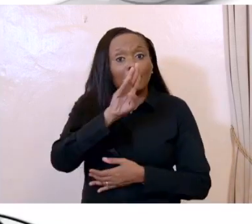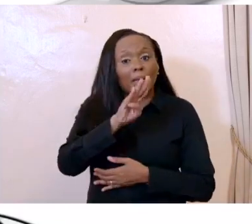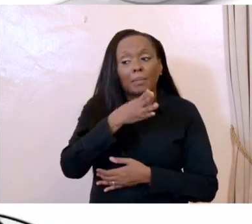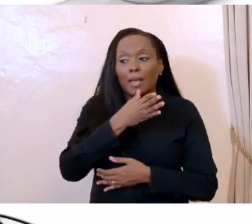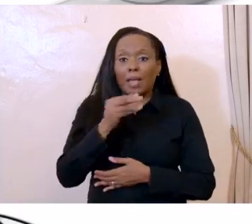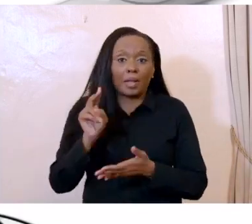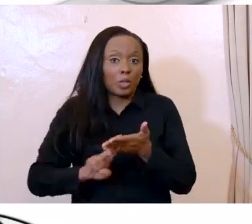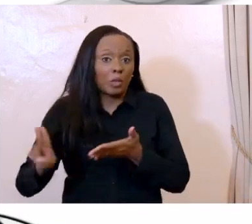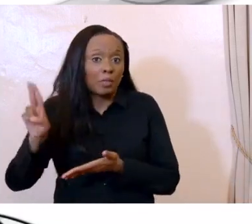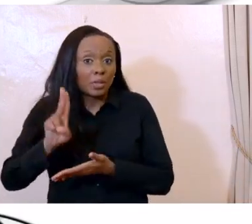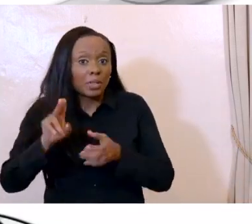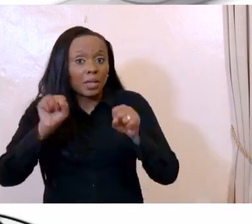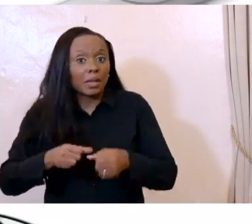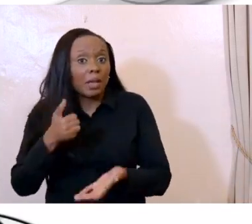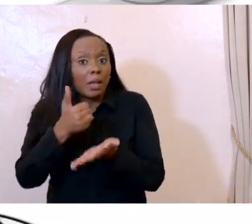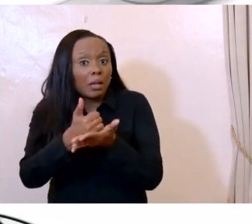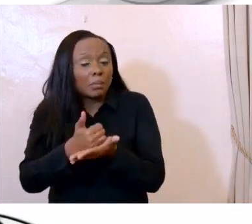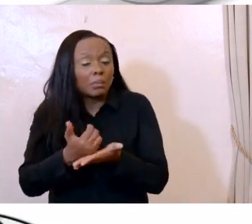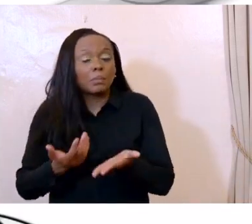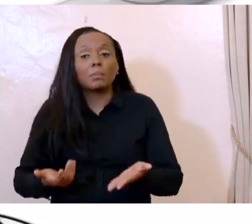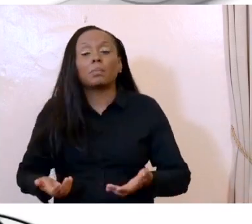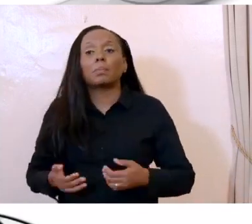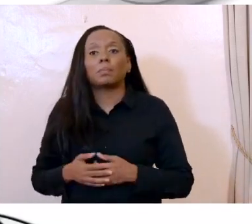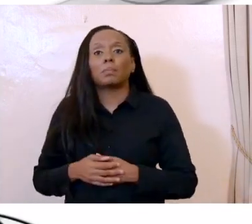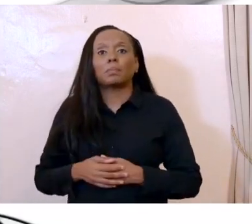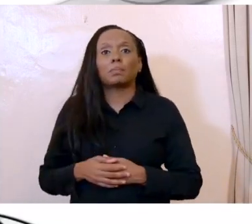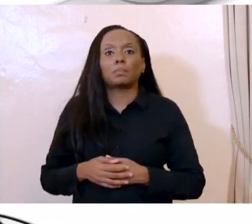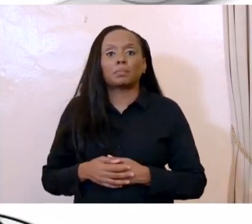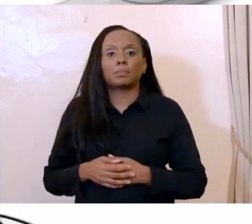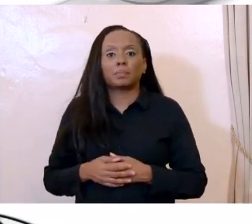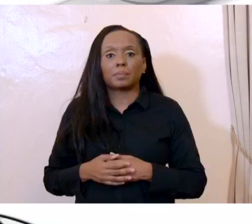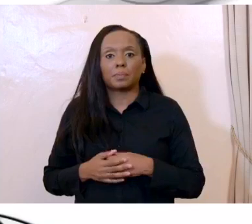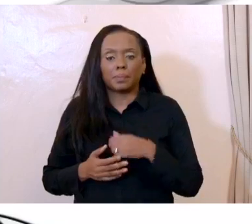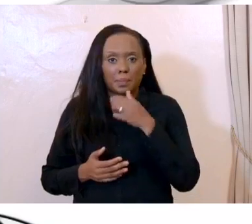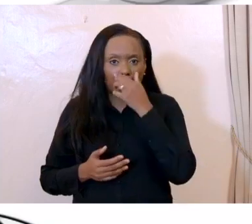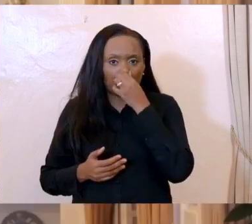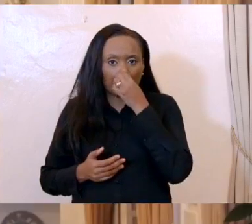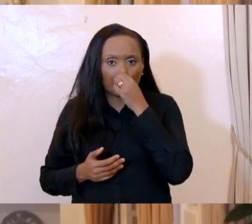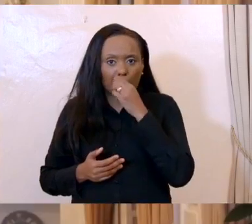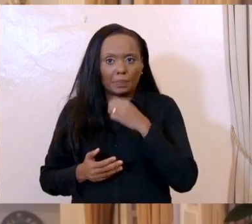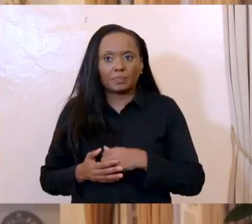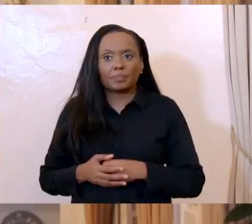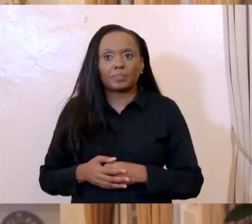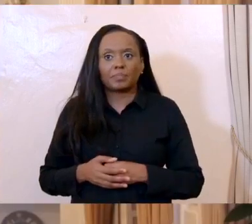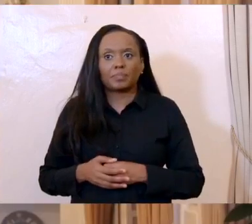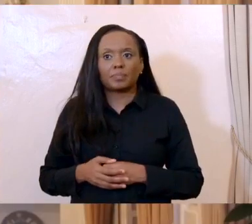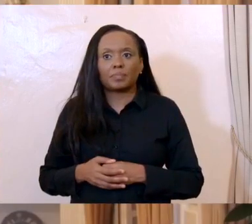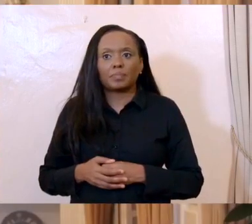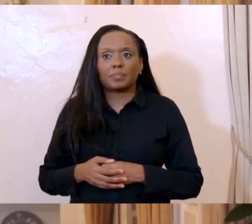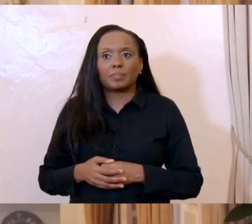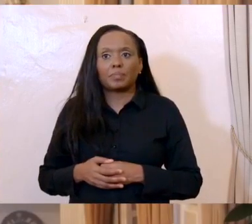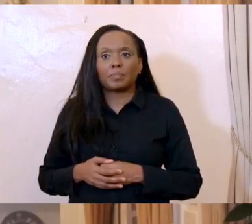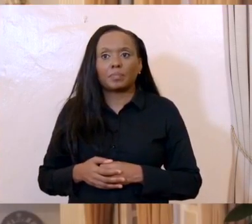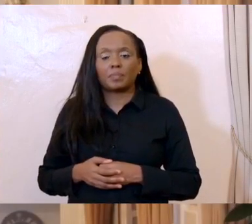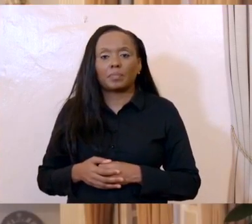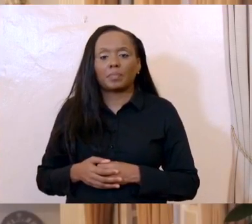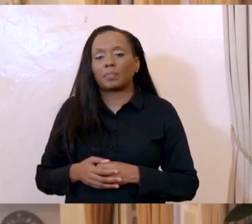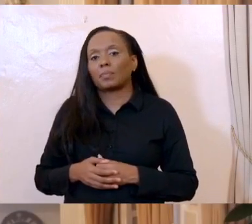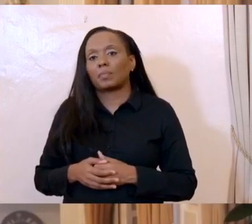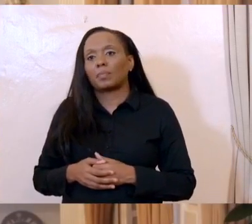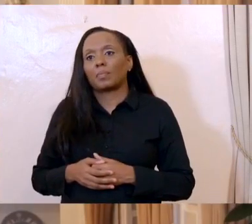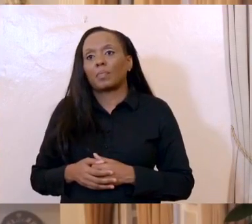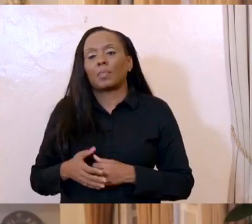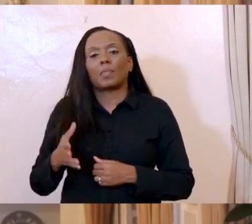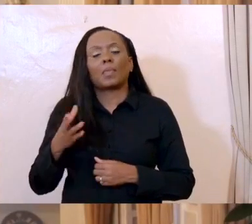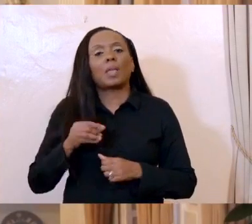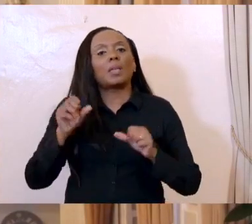what can be done to provide, as I said, a receipt or a QR code for those who were